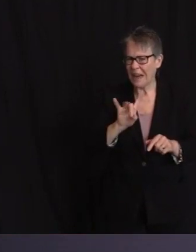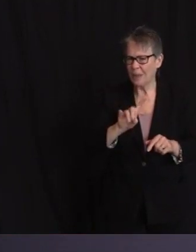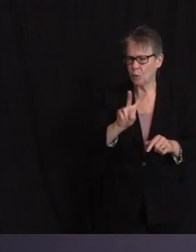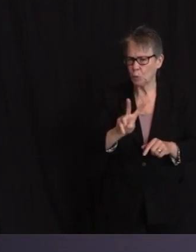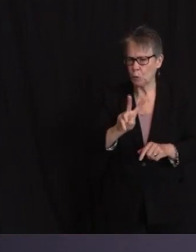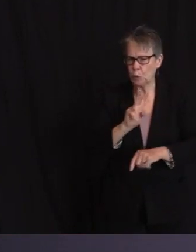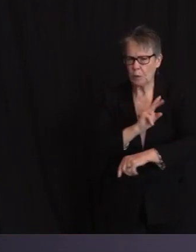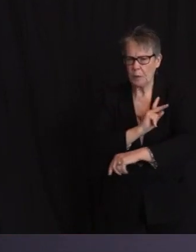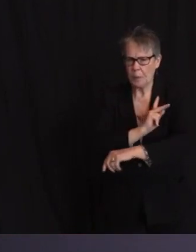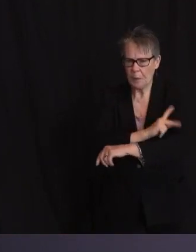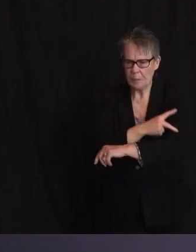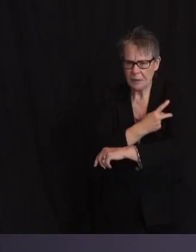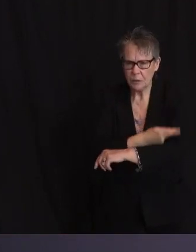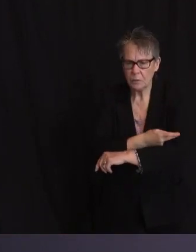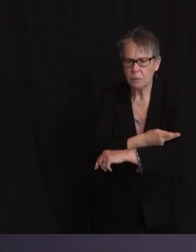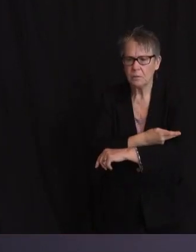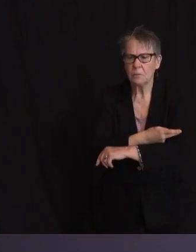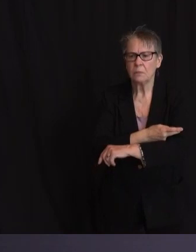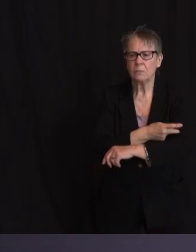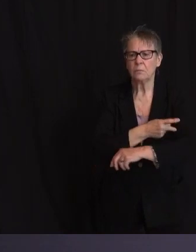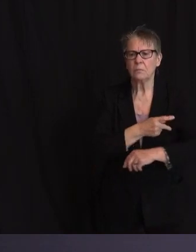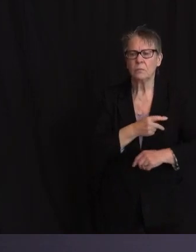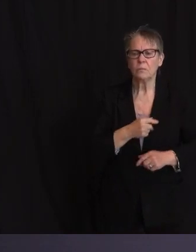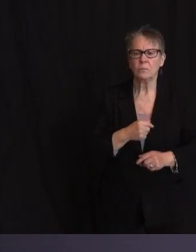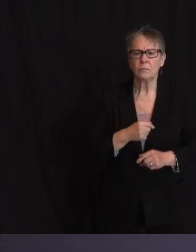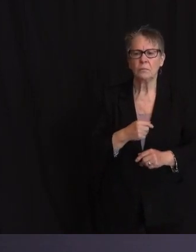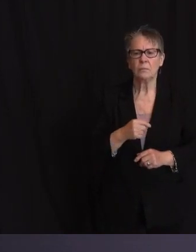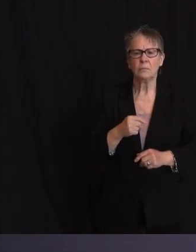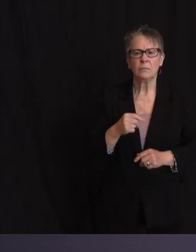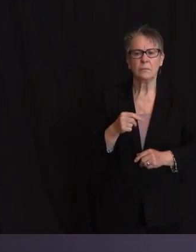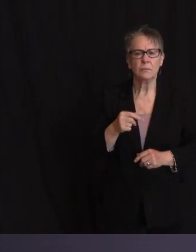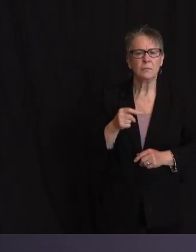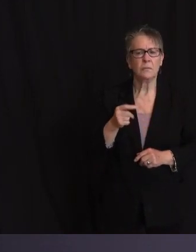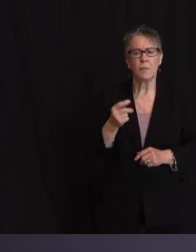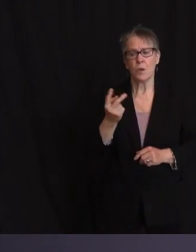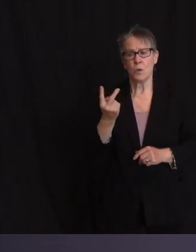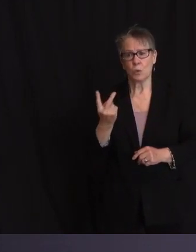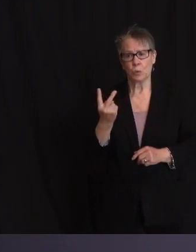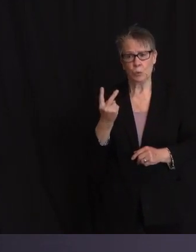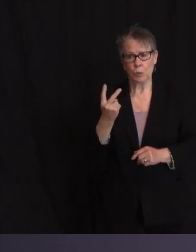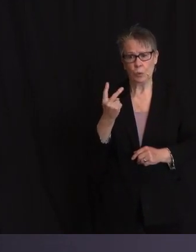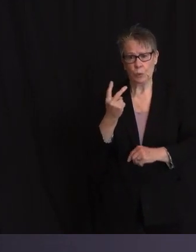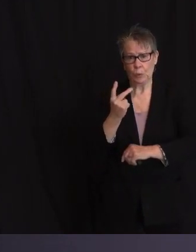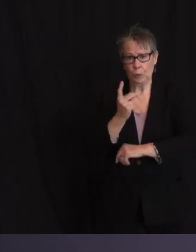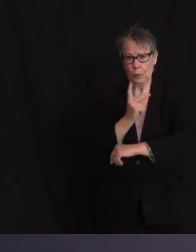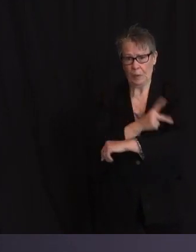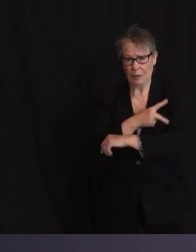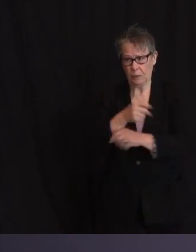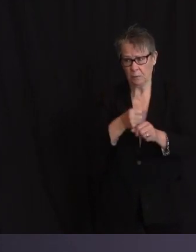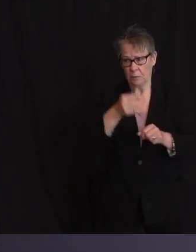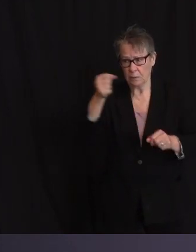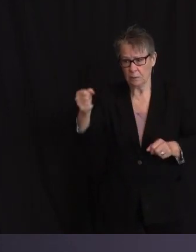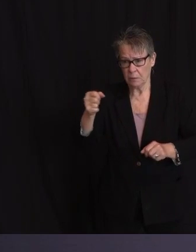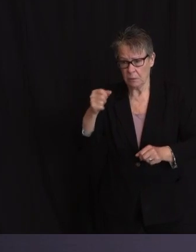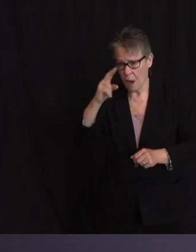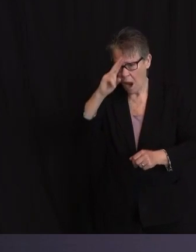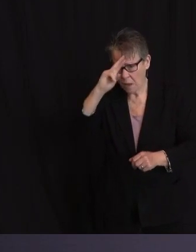I think that's 2 of whom are hospitalized, right? Is that 2 of the 4? And no deaths, thank God, please God it stays that